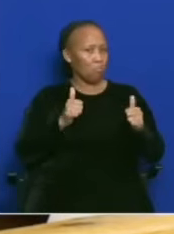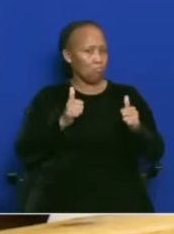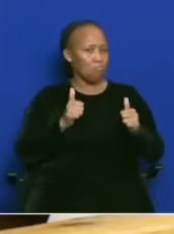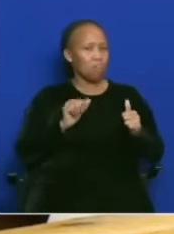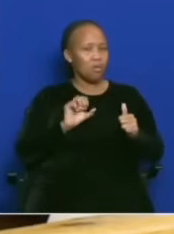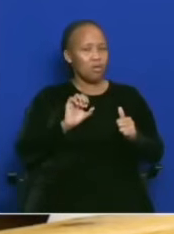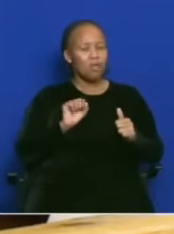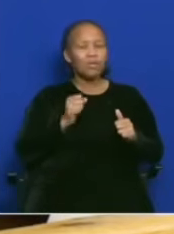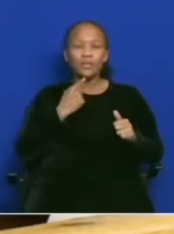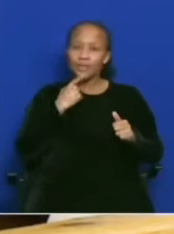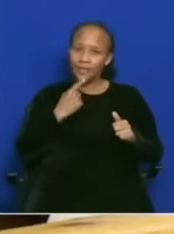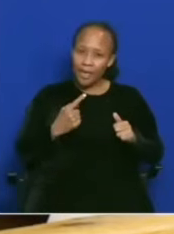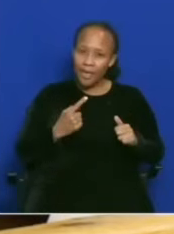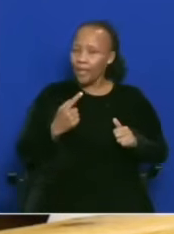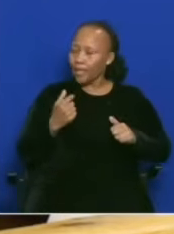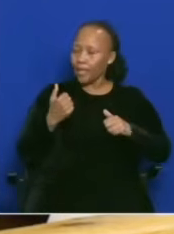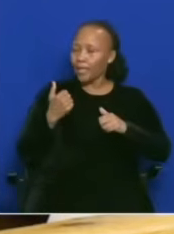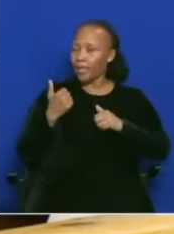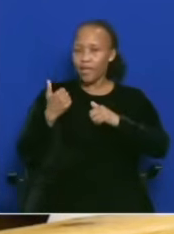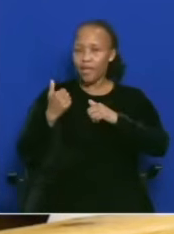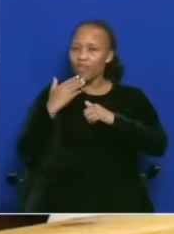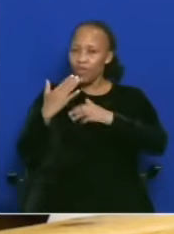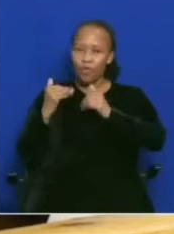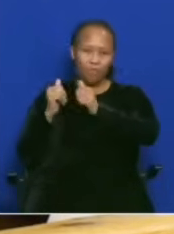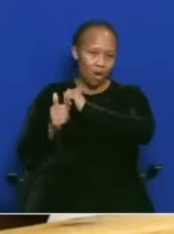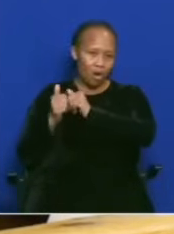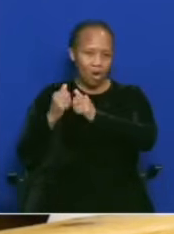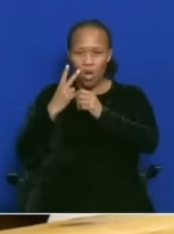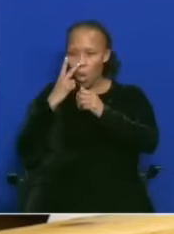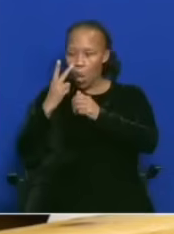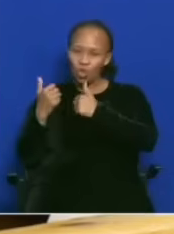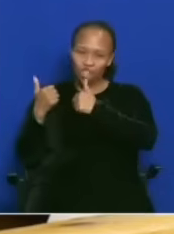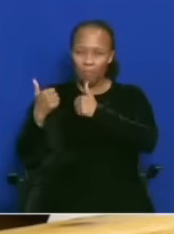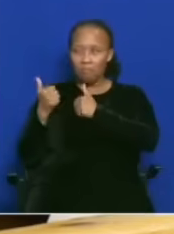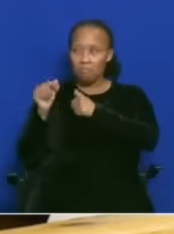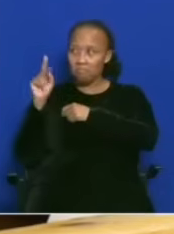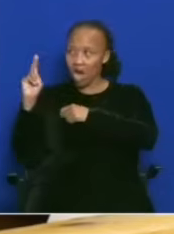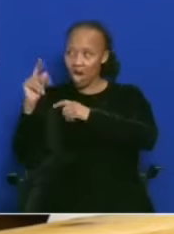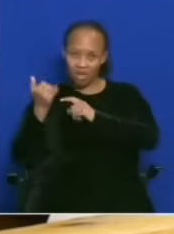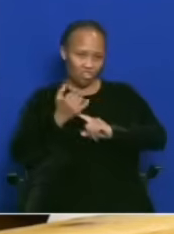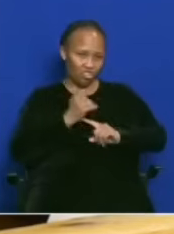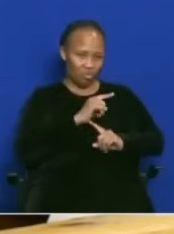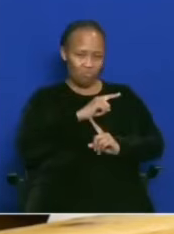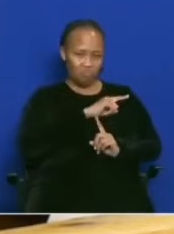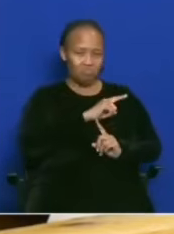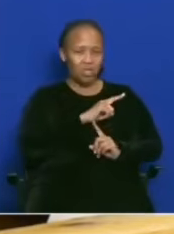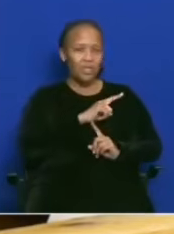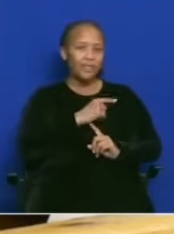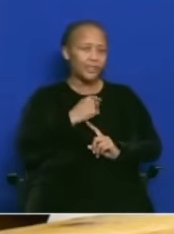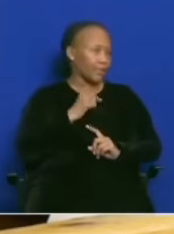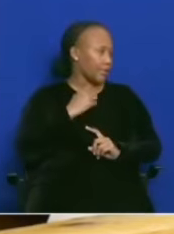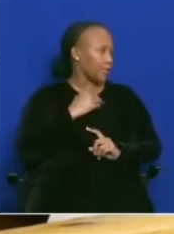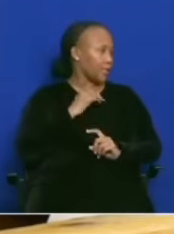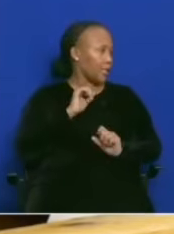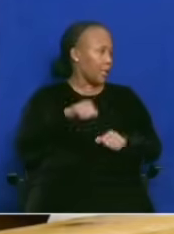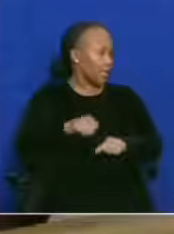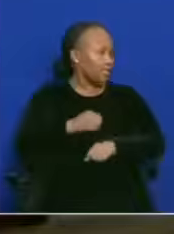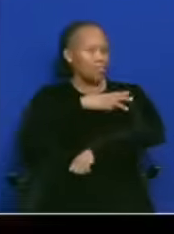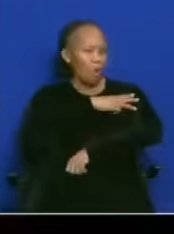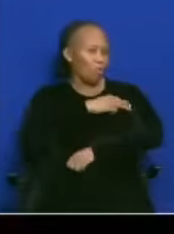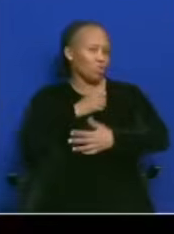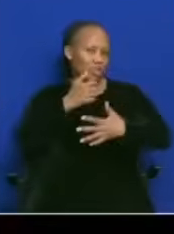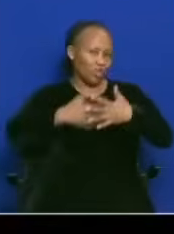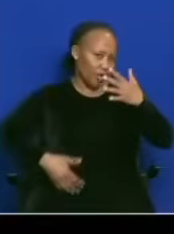sharp. JZK, bro, it's looking sharp. Looks boss, etc. And we're going to see this